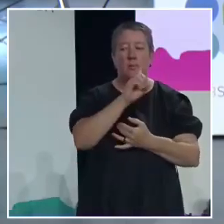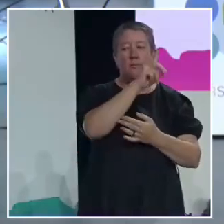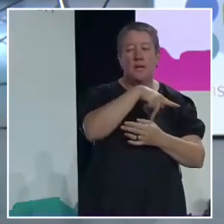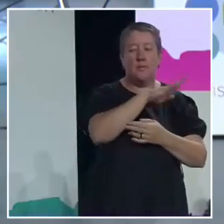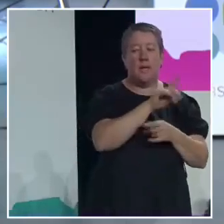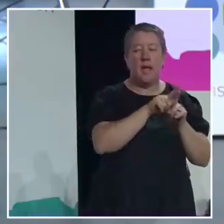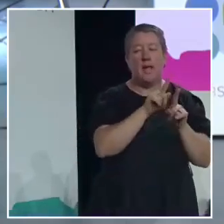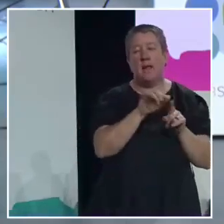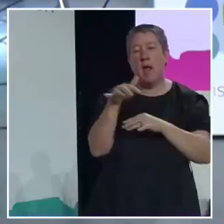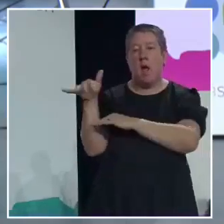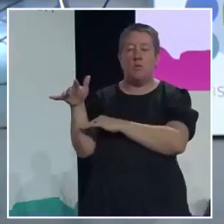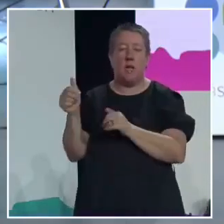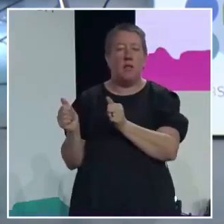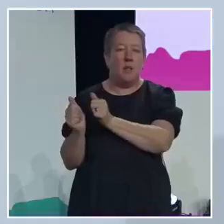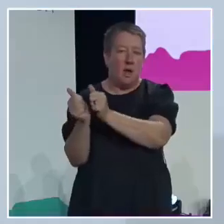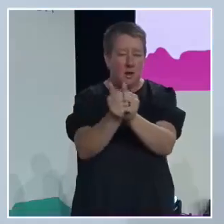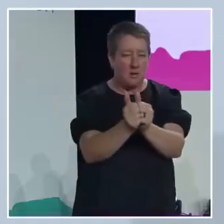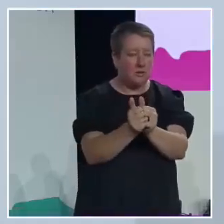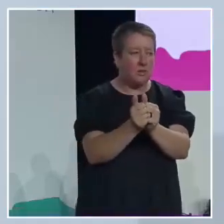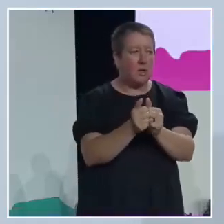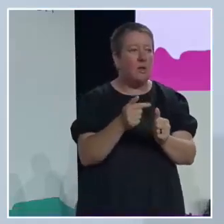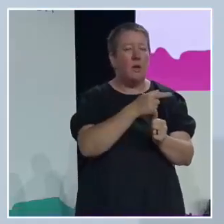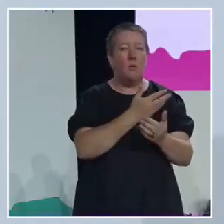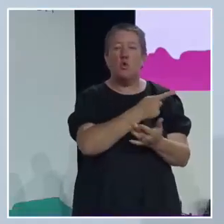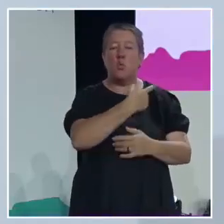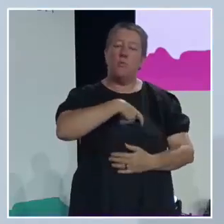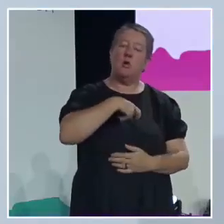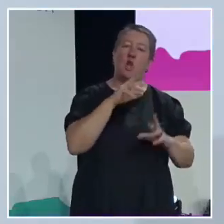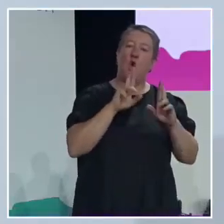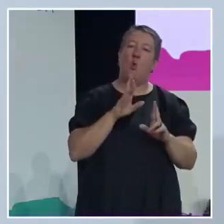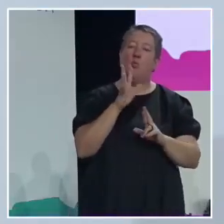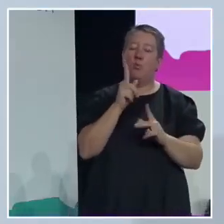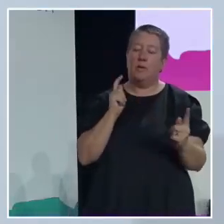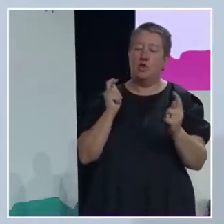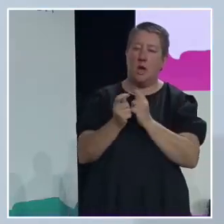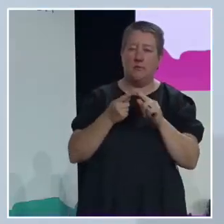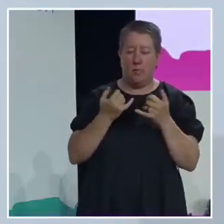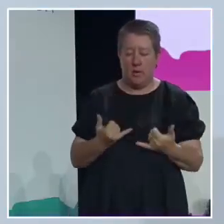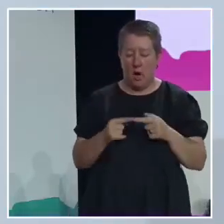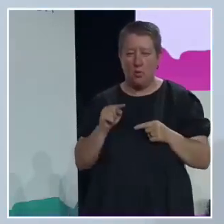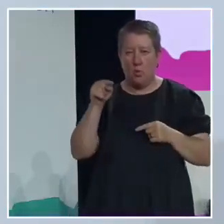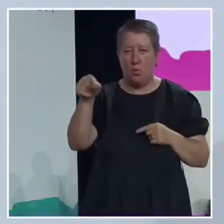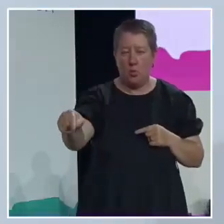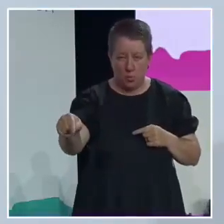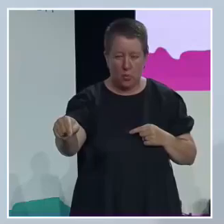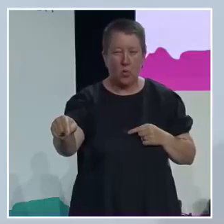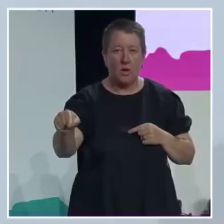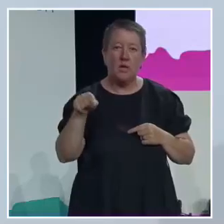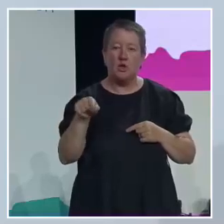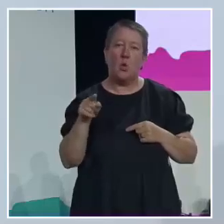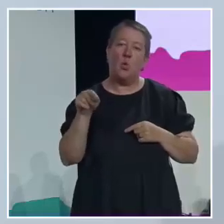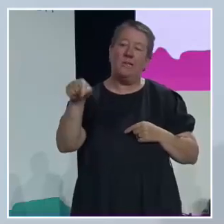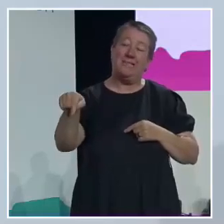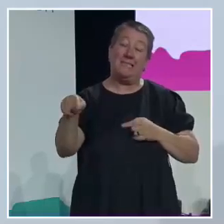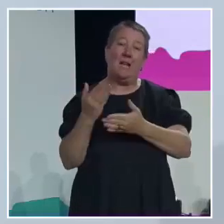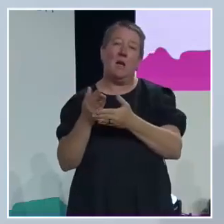are the things that you personally hope will be changed, improved between now and next summer, so that FFD4 improves the way the